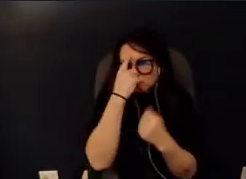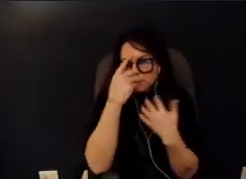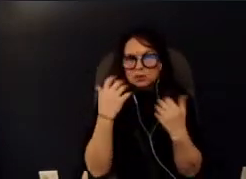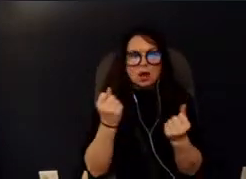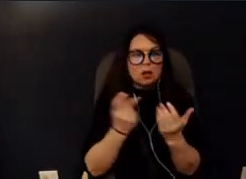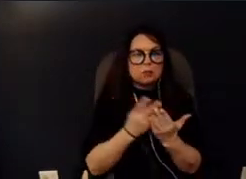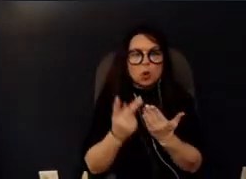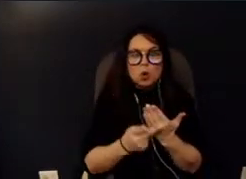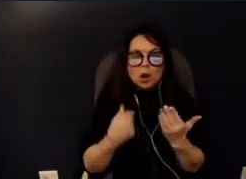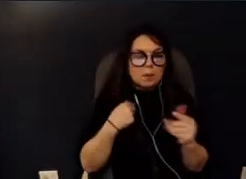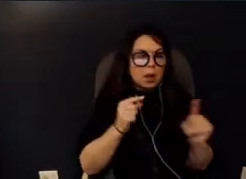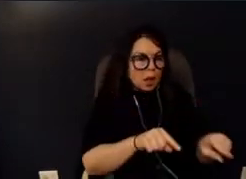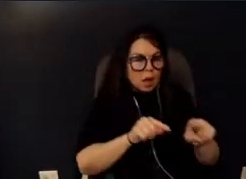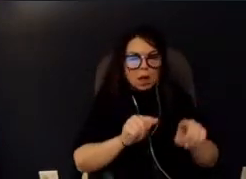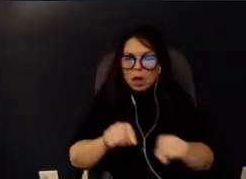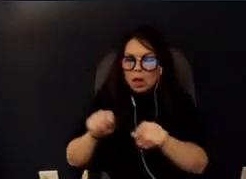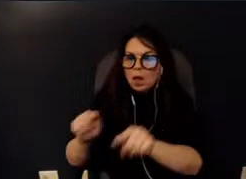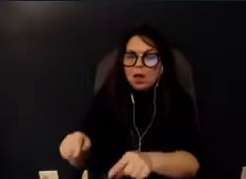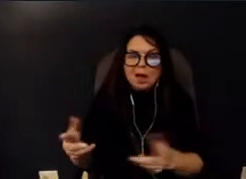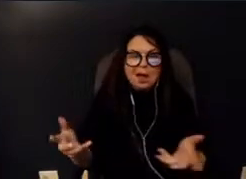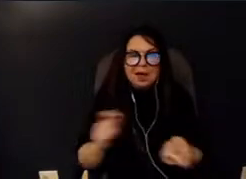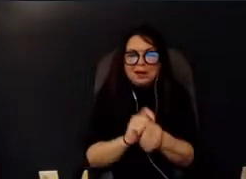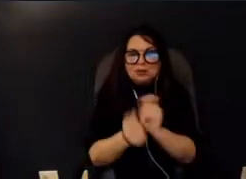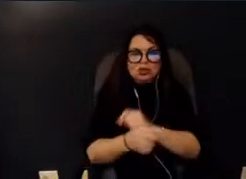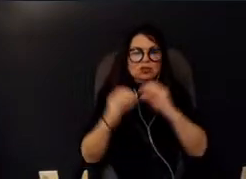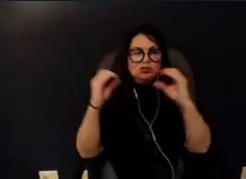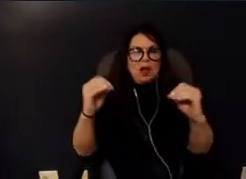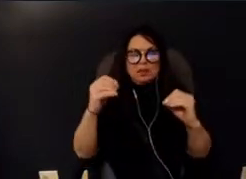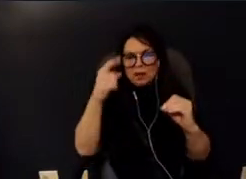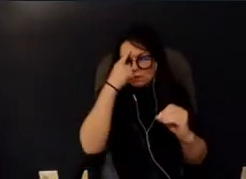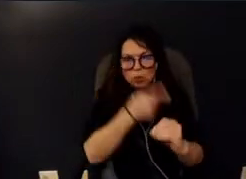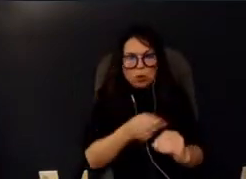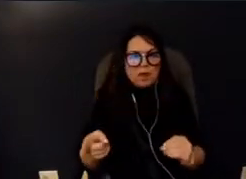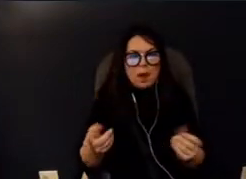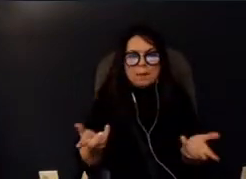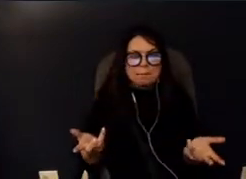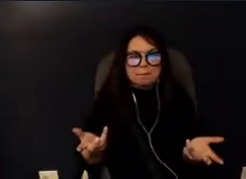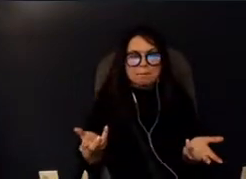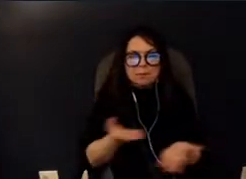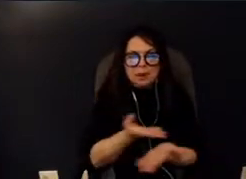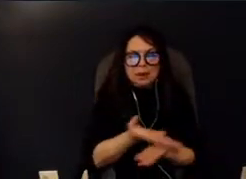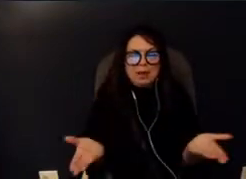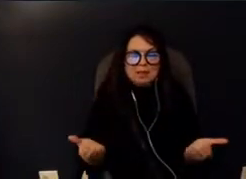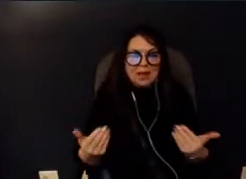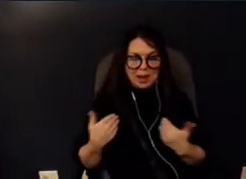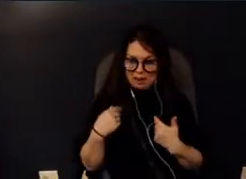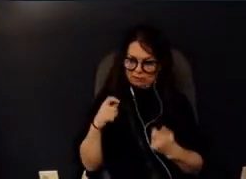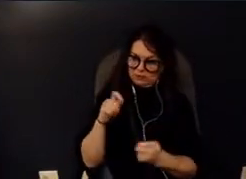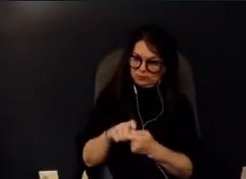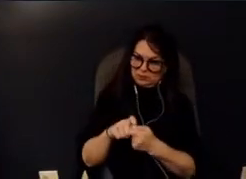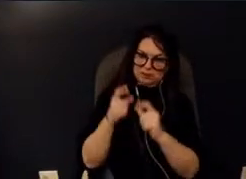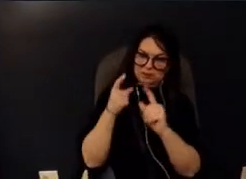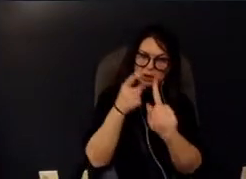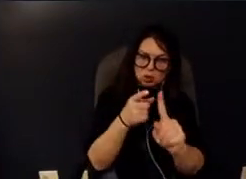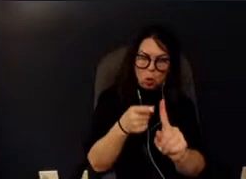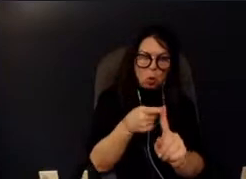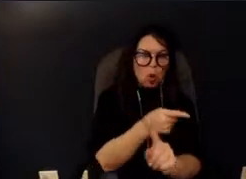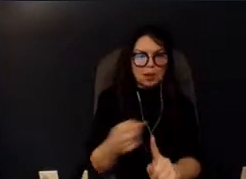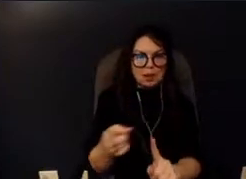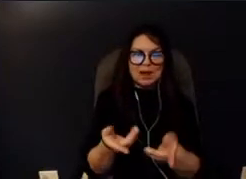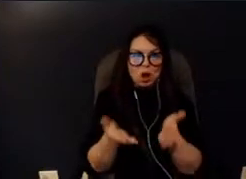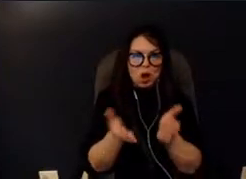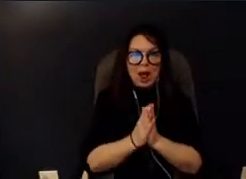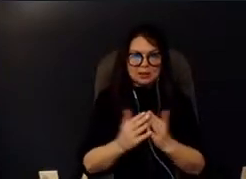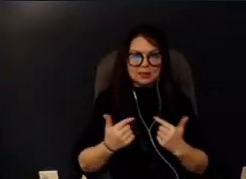That reality hasn't changed for those folks. And so they have a very specific thing that they want, and they're asking me for it. And I'm not going to stand in the way of